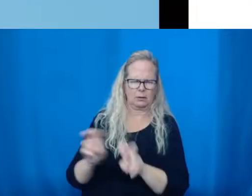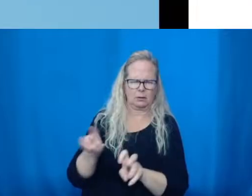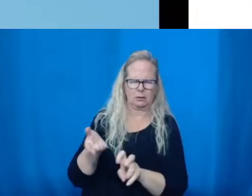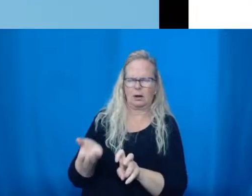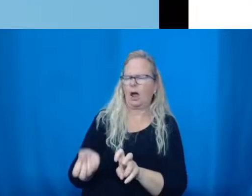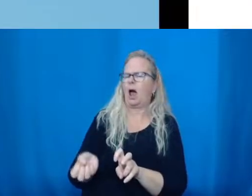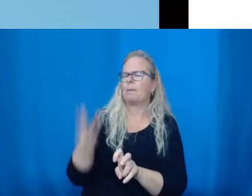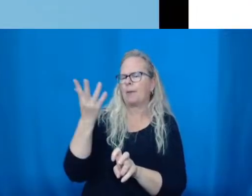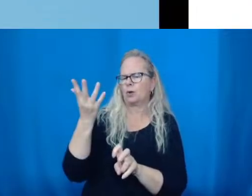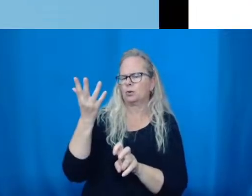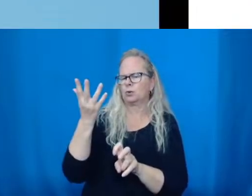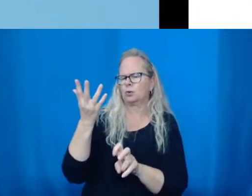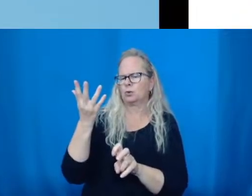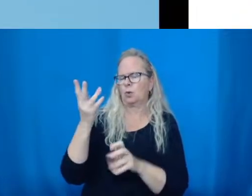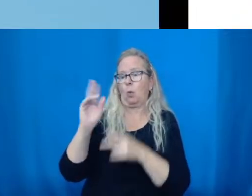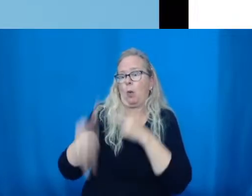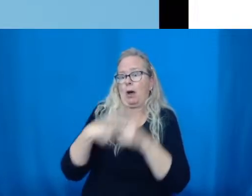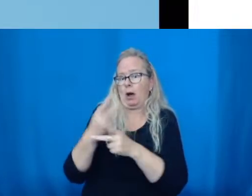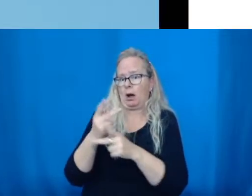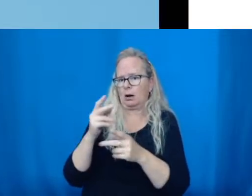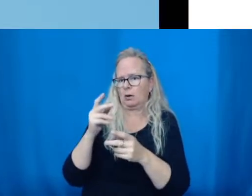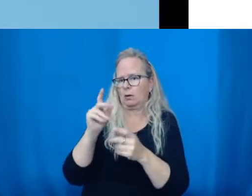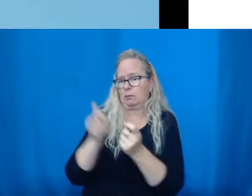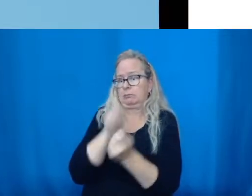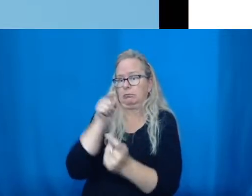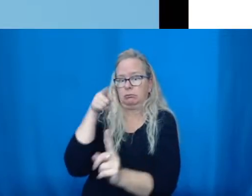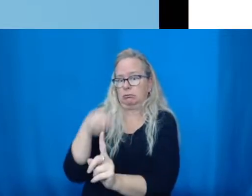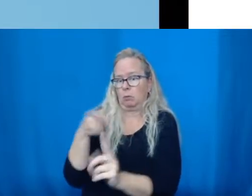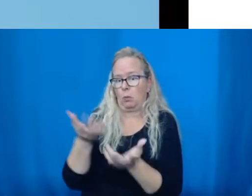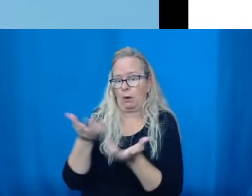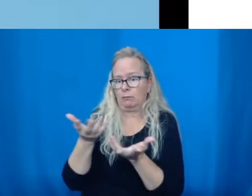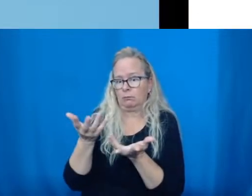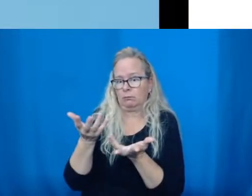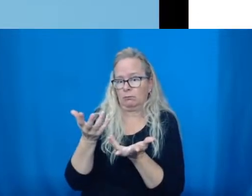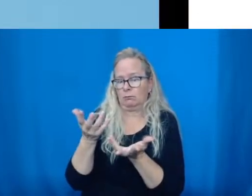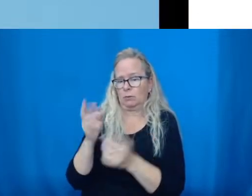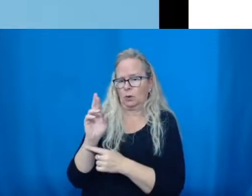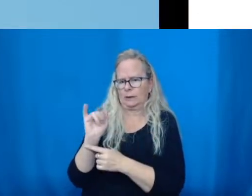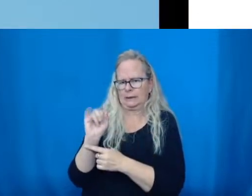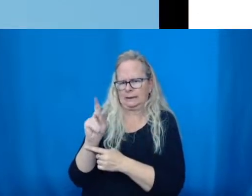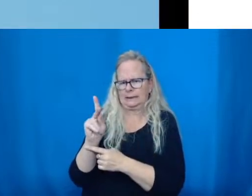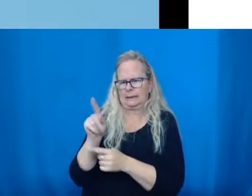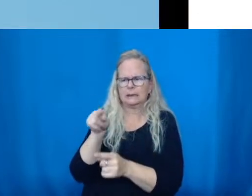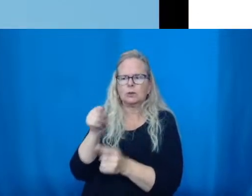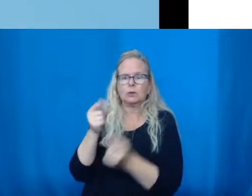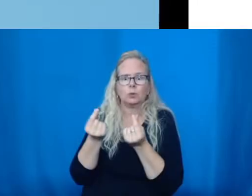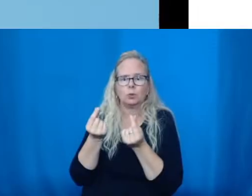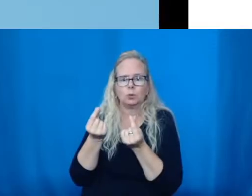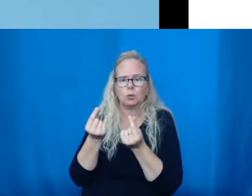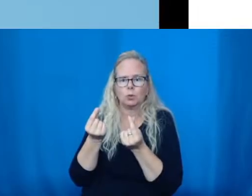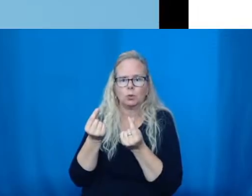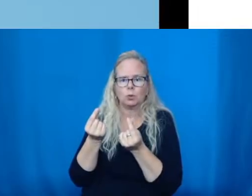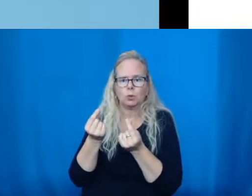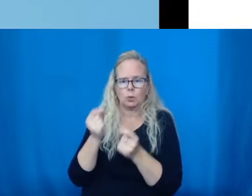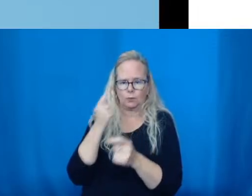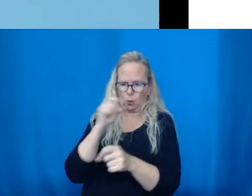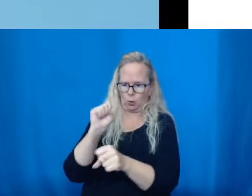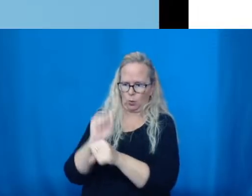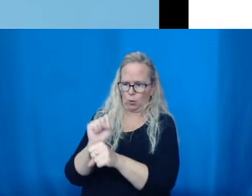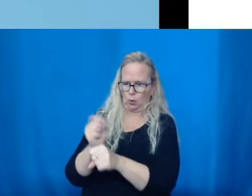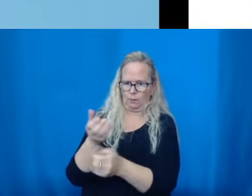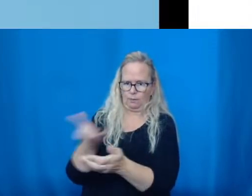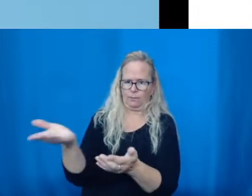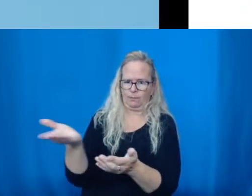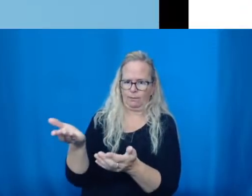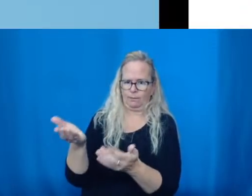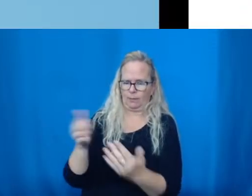to allow safe work in that area. This involves training, it involves selection of the appropriate kind